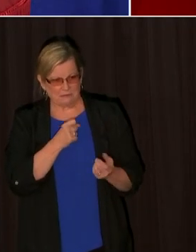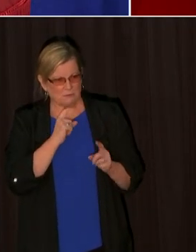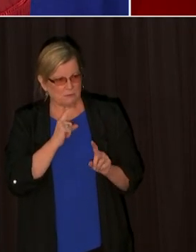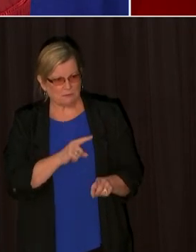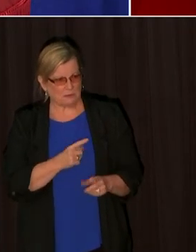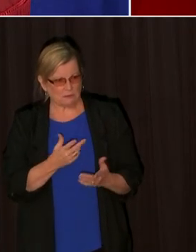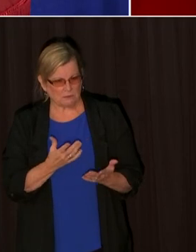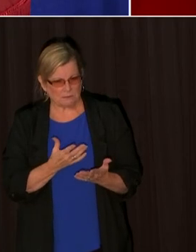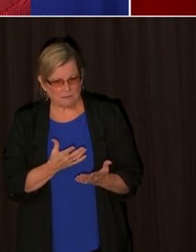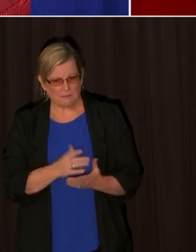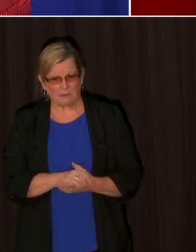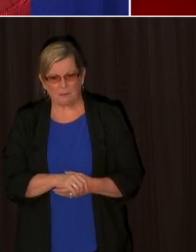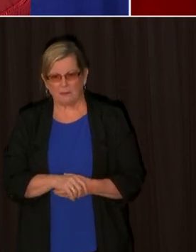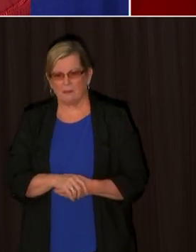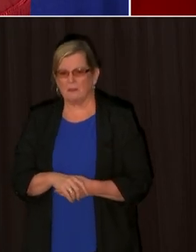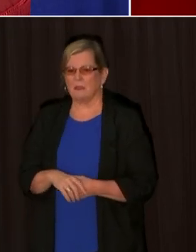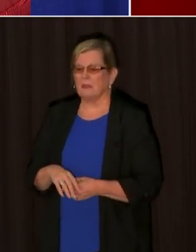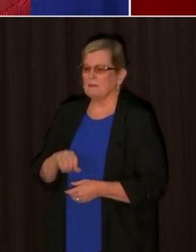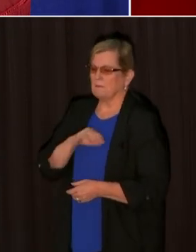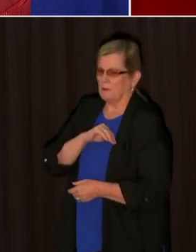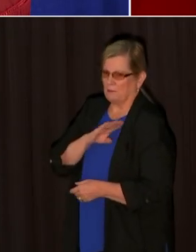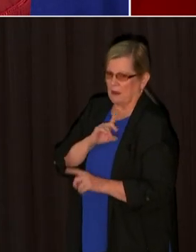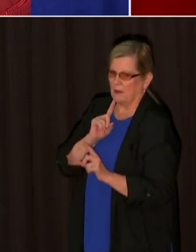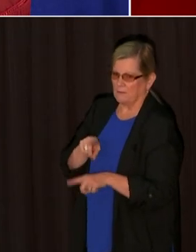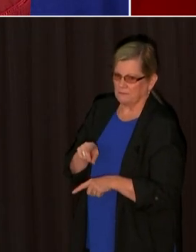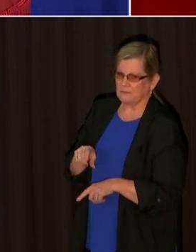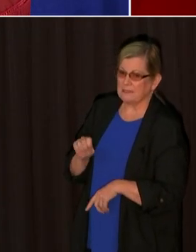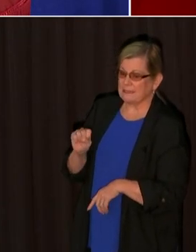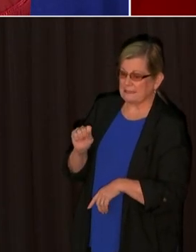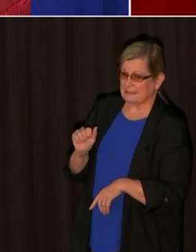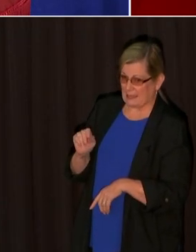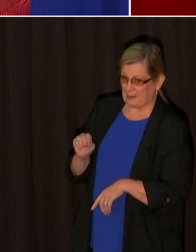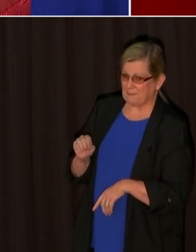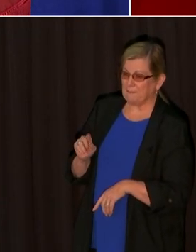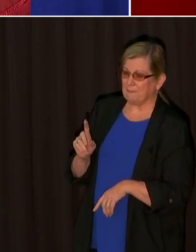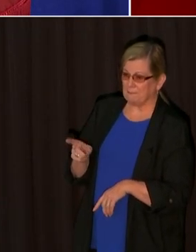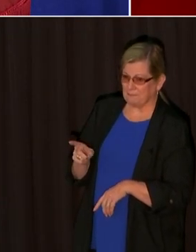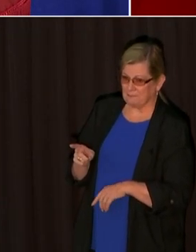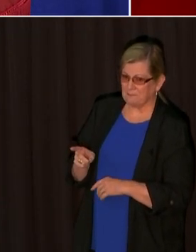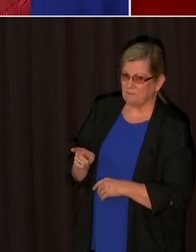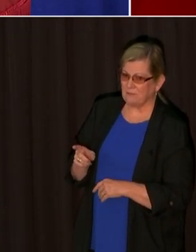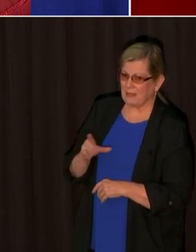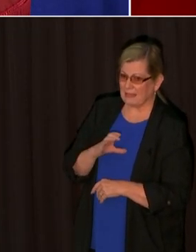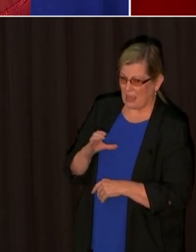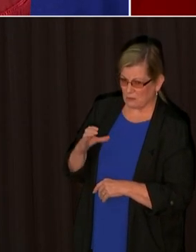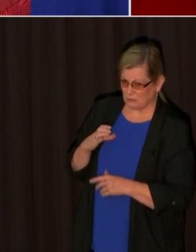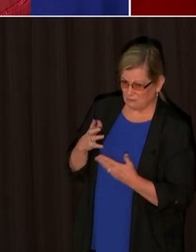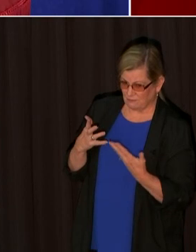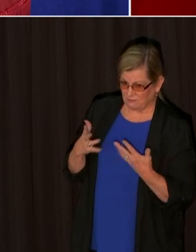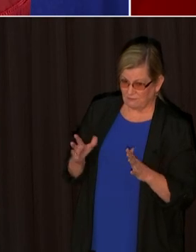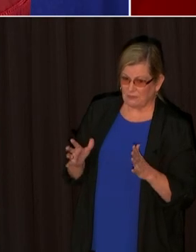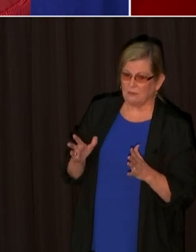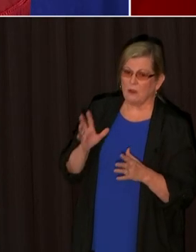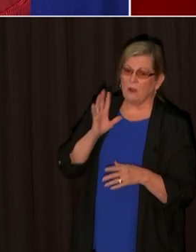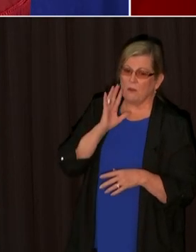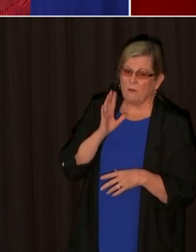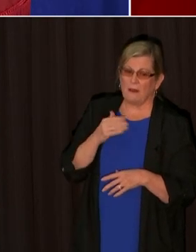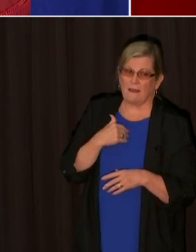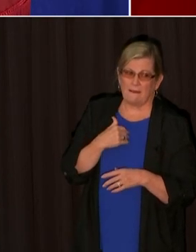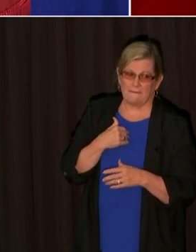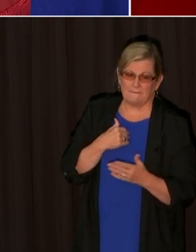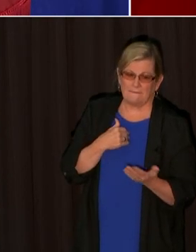Well, I think you know, Sam, that the council indicated that it would be slashing